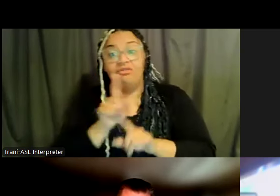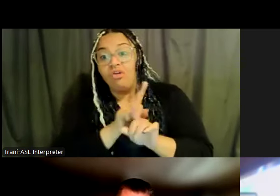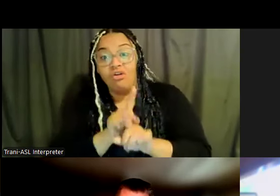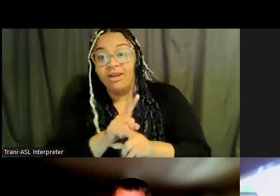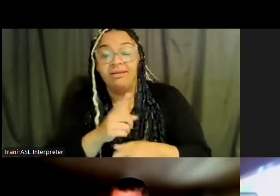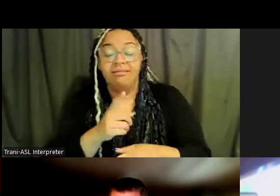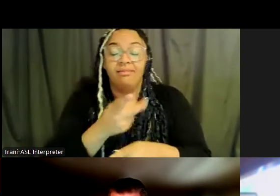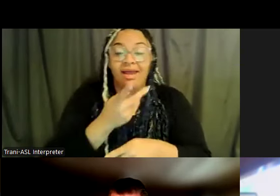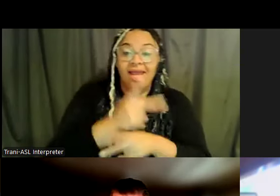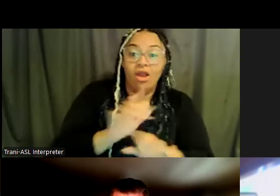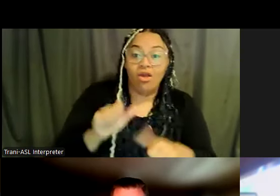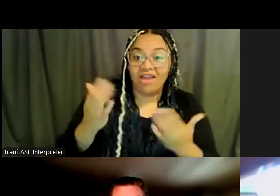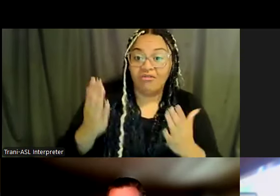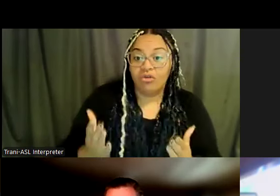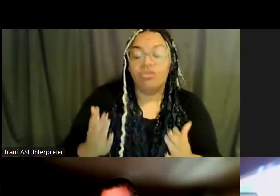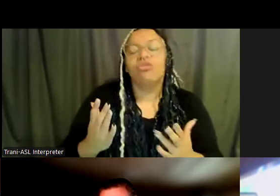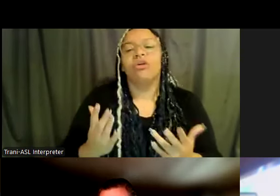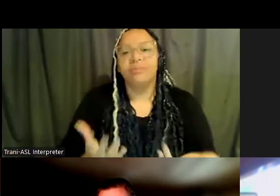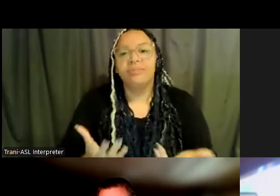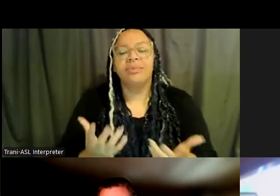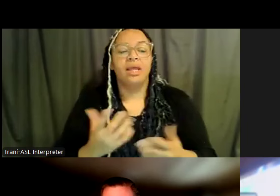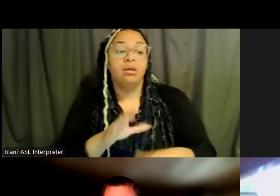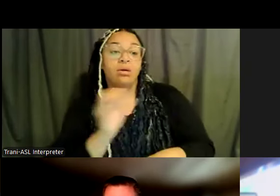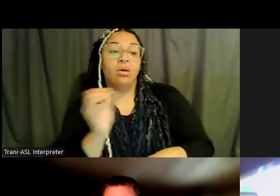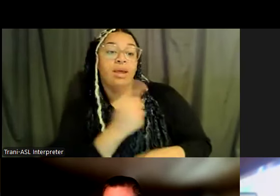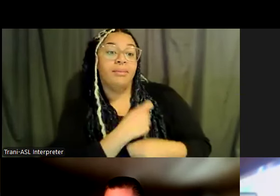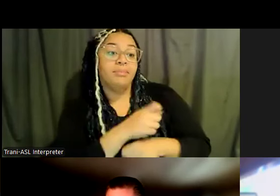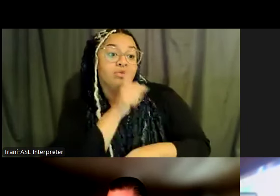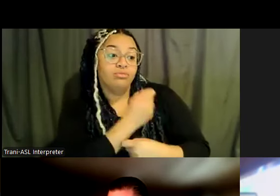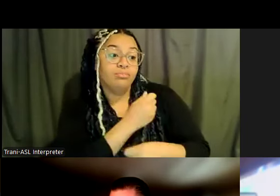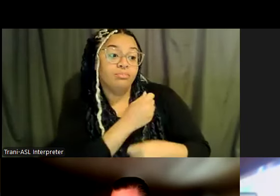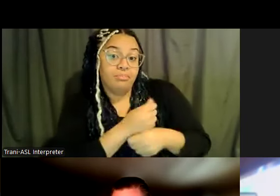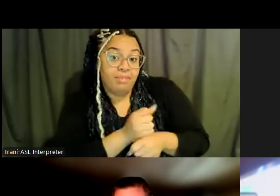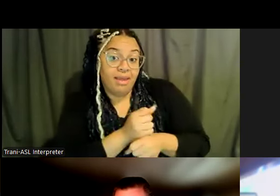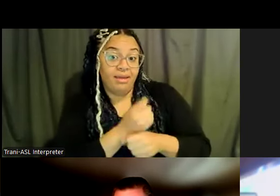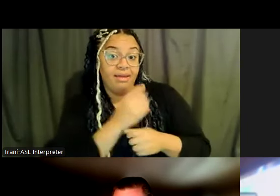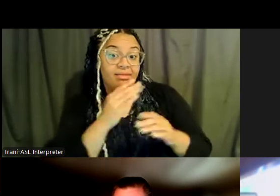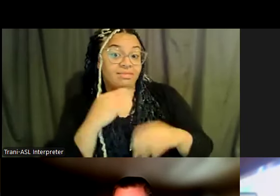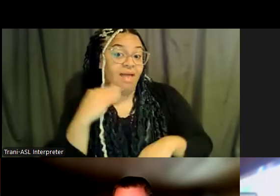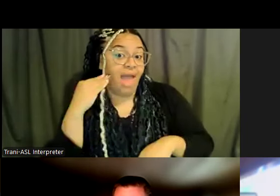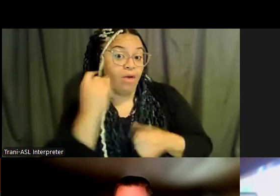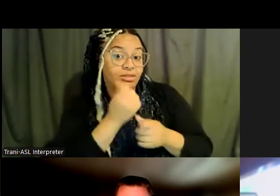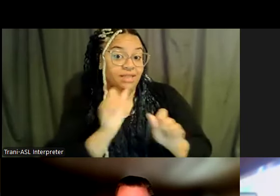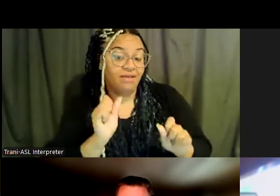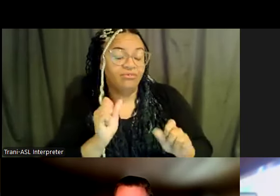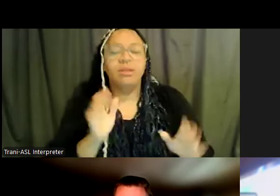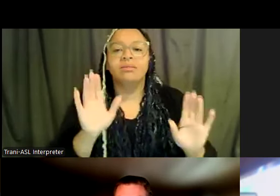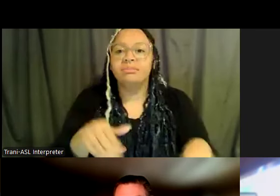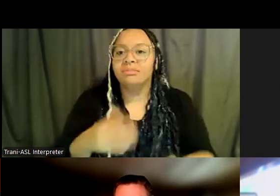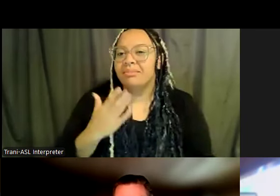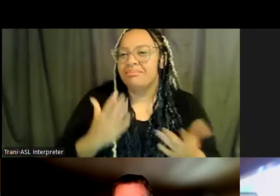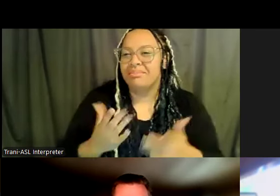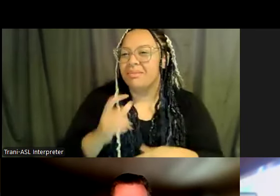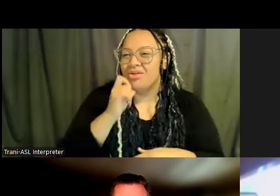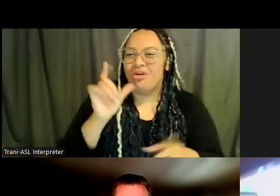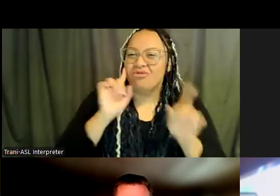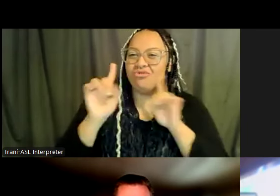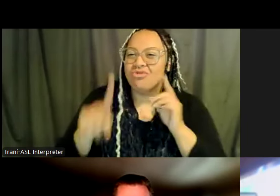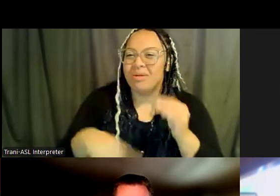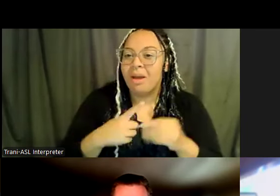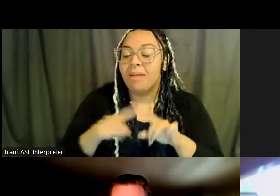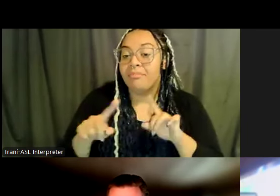that instead of just generally saying, okay, well, make sure you make the house safe, say, hey, you might not have heard about this, but this can be really effective in